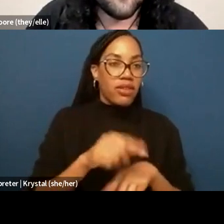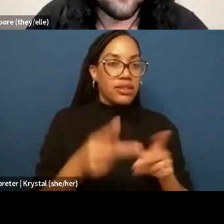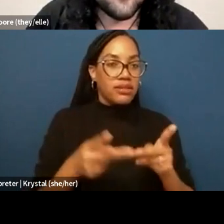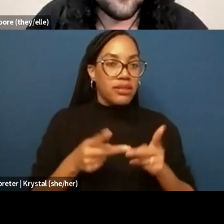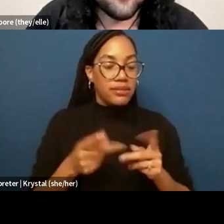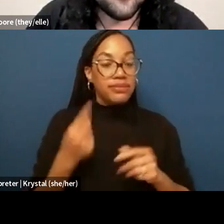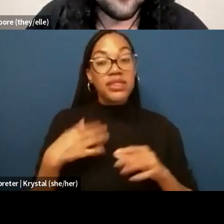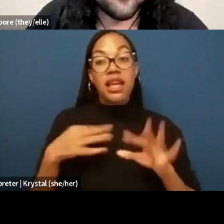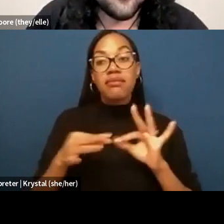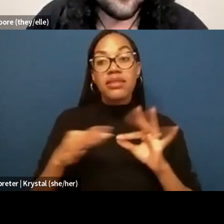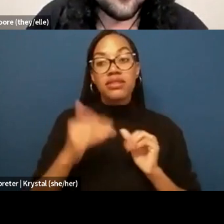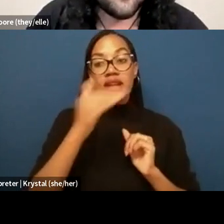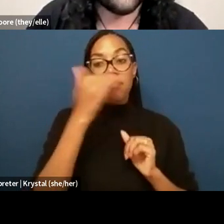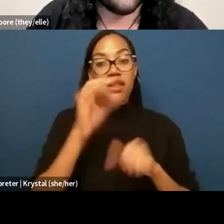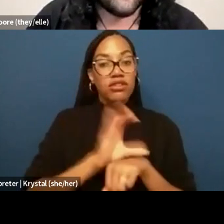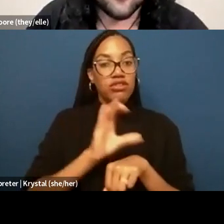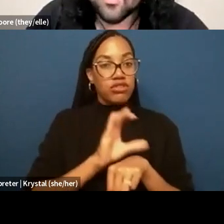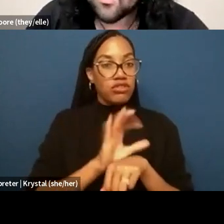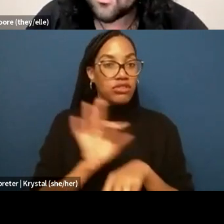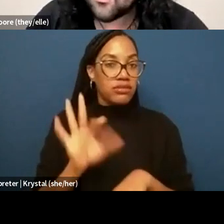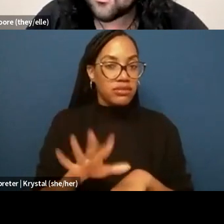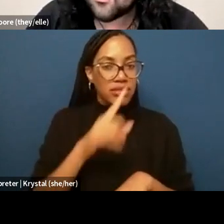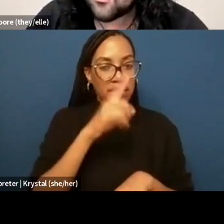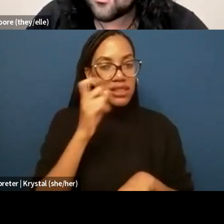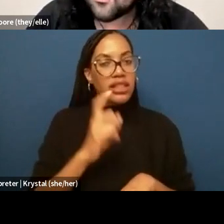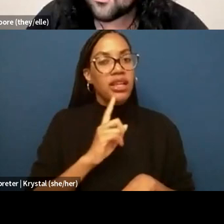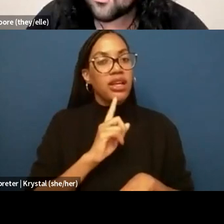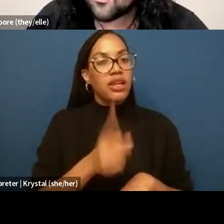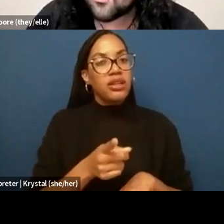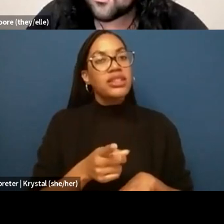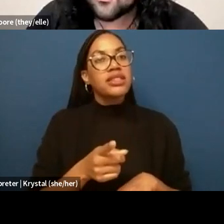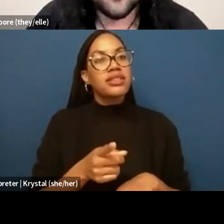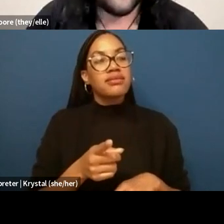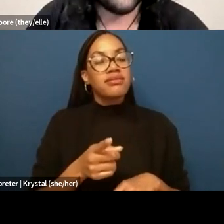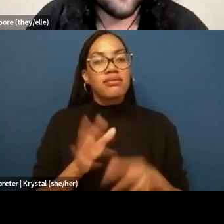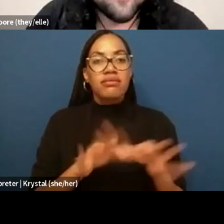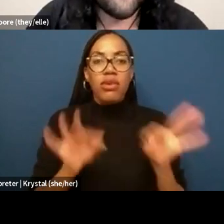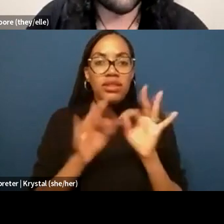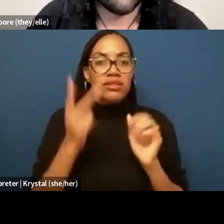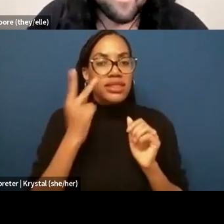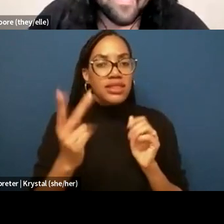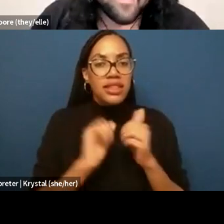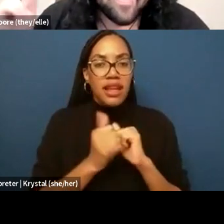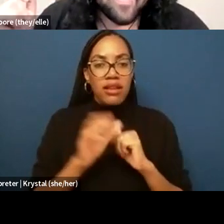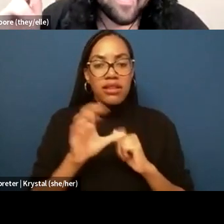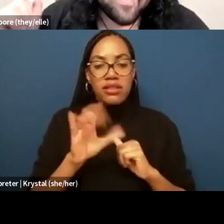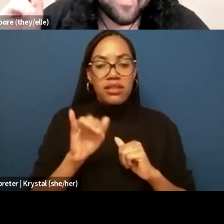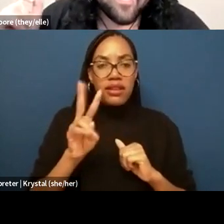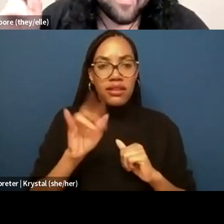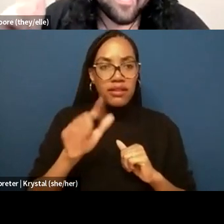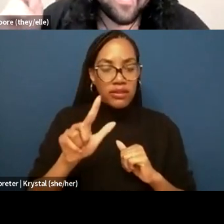example because that's just so alive with me as to how much of the civil rights and the organizing movement could not have occurred without having a space where there is not